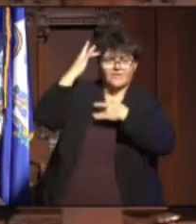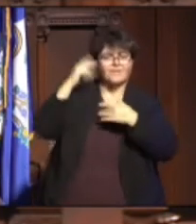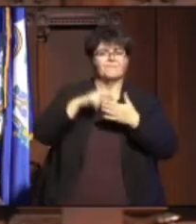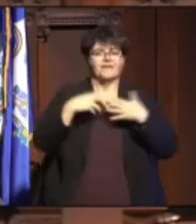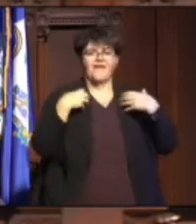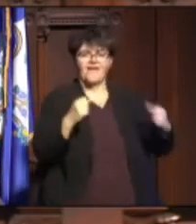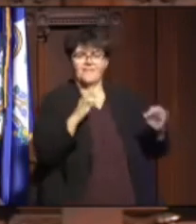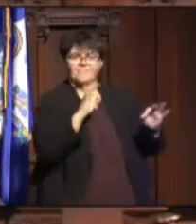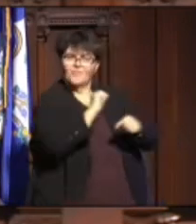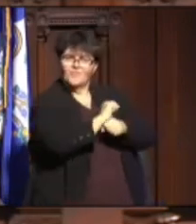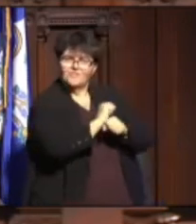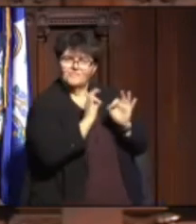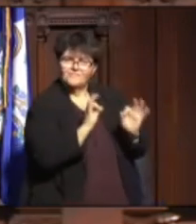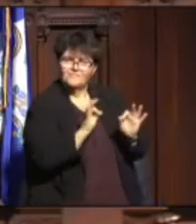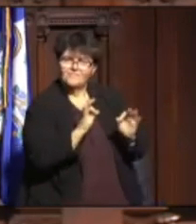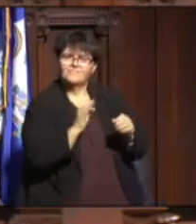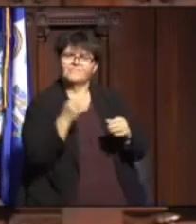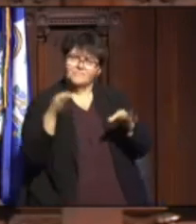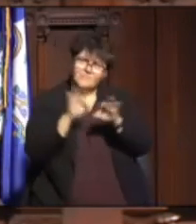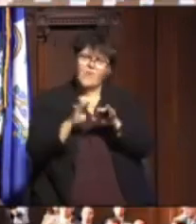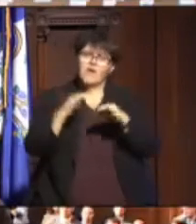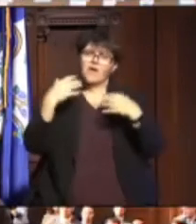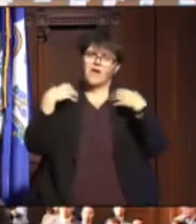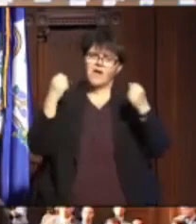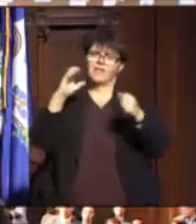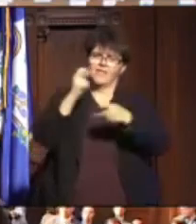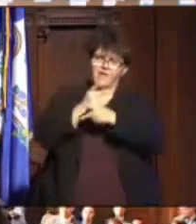for everybody, for everybody.